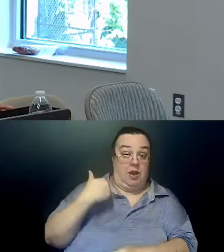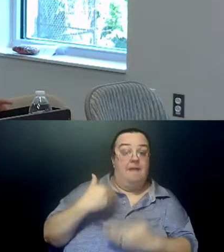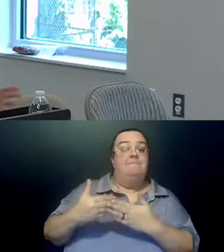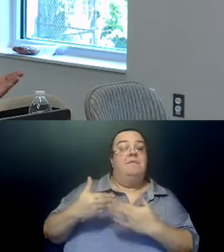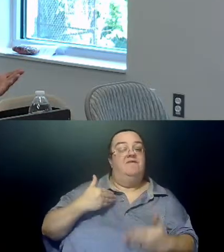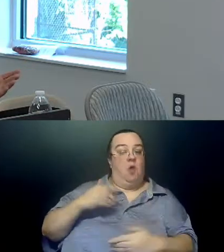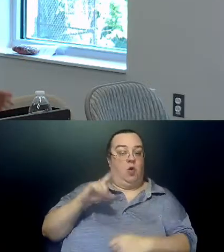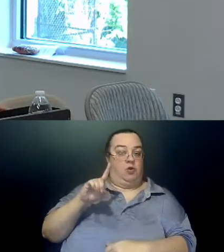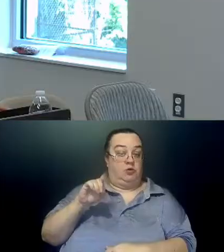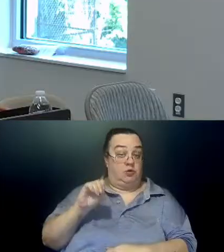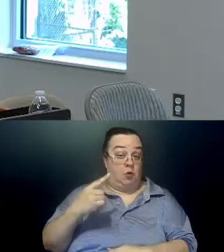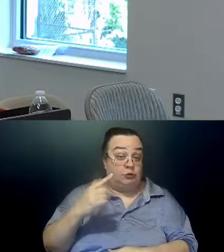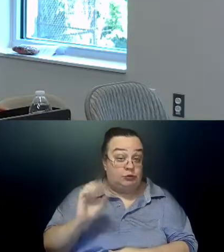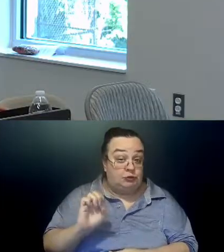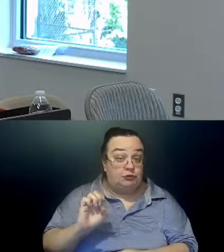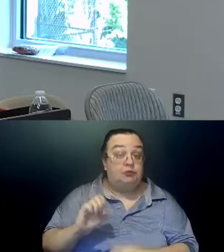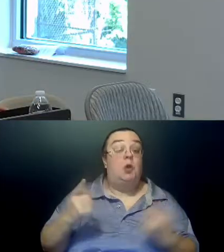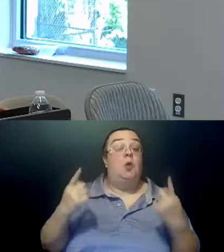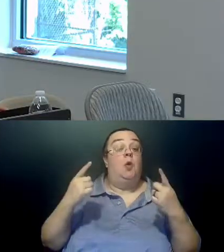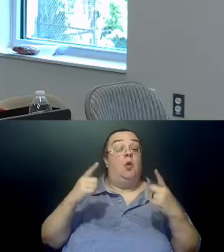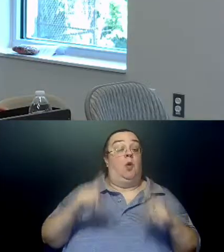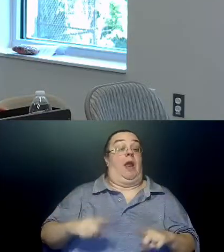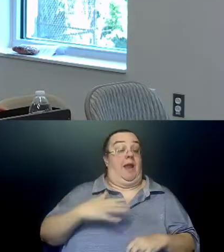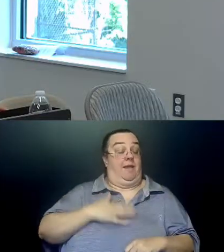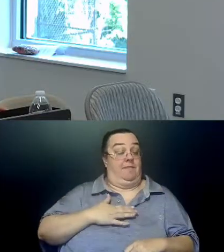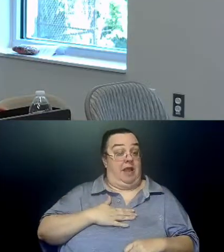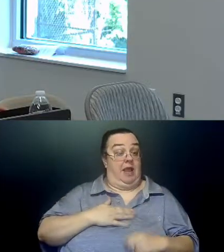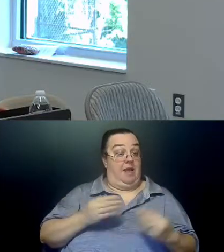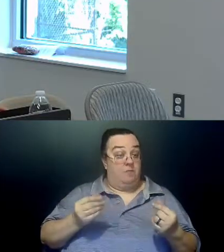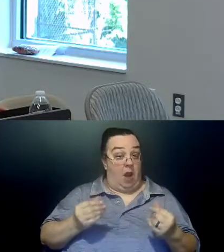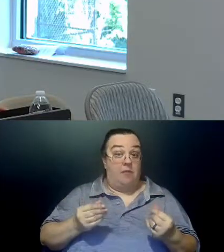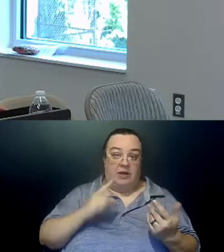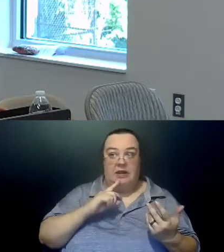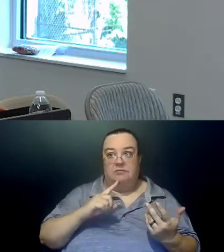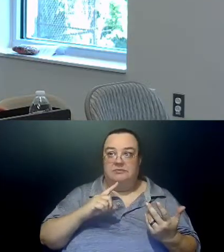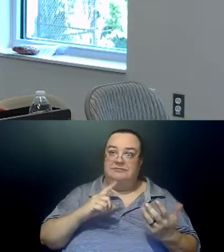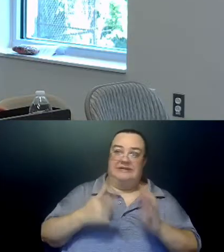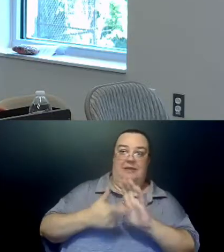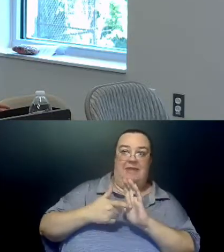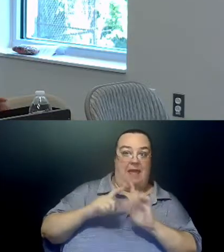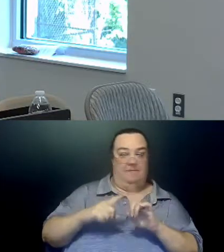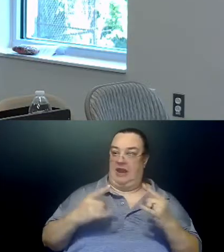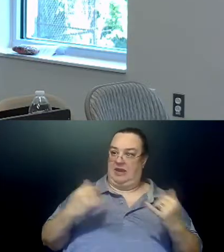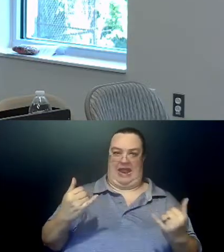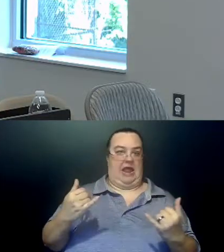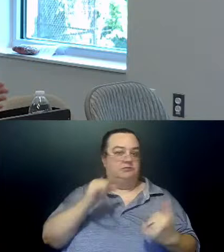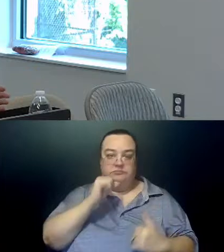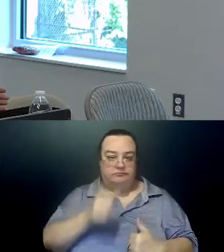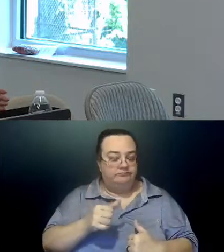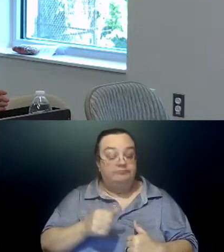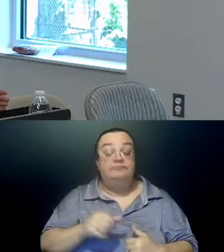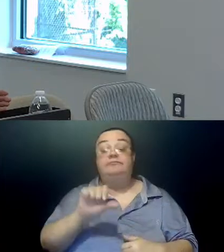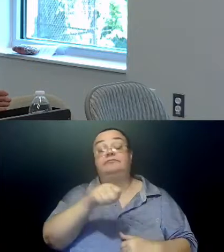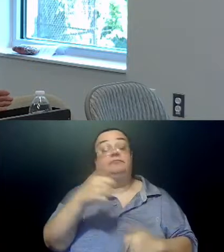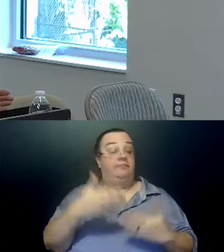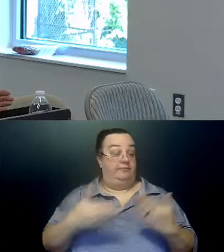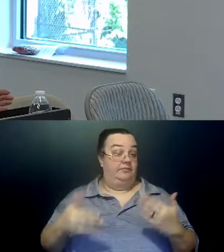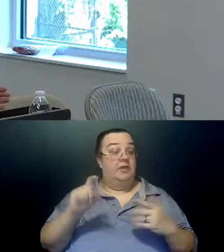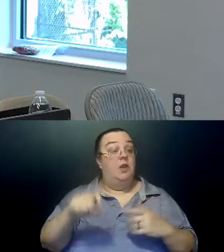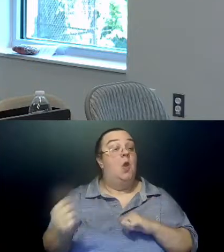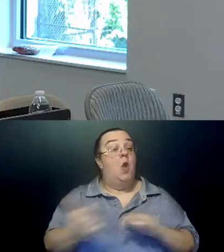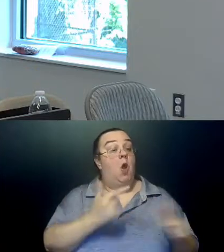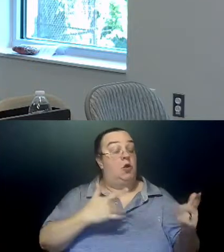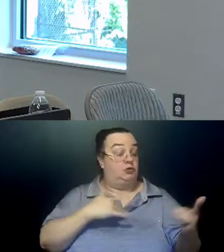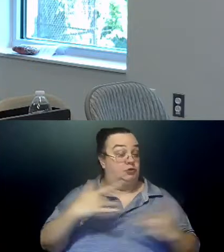and when my property was in demand. It's not now. The other thing is that we should all be concerned about